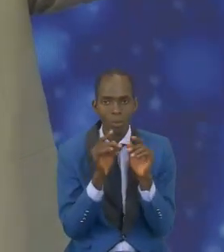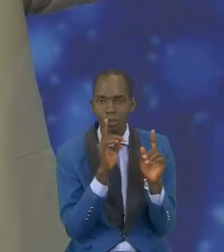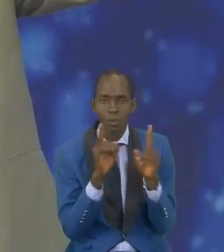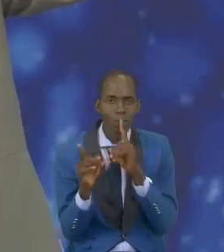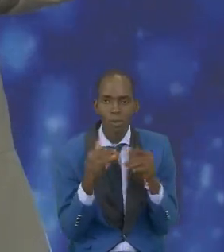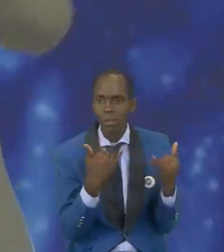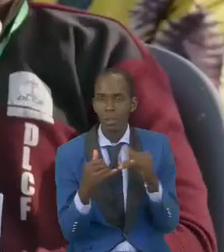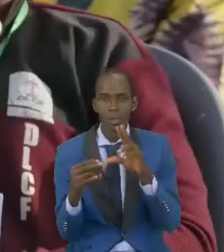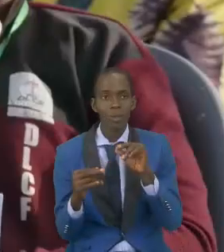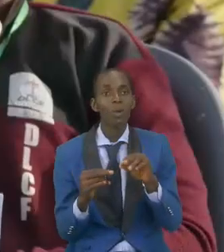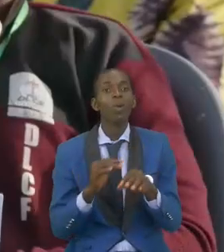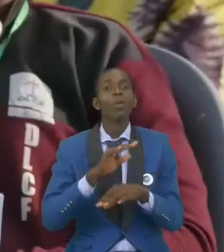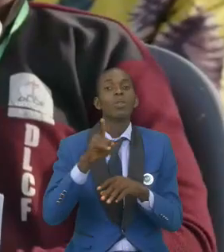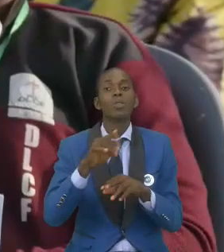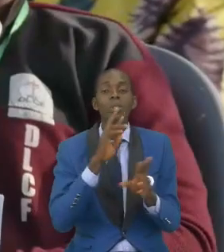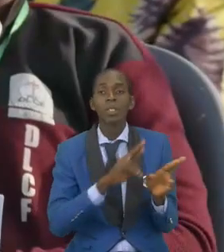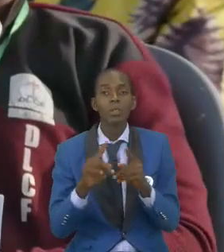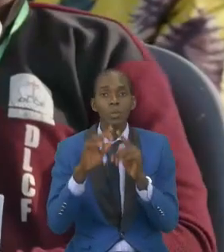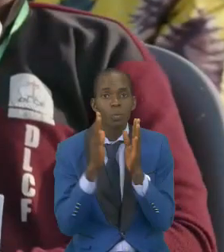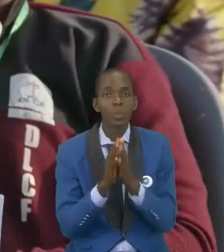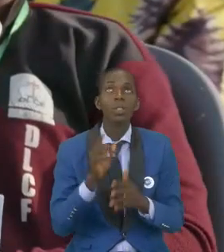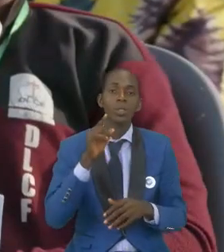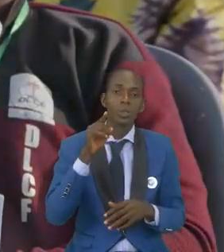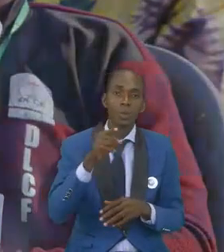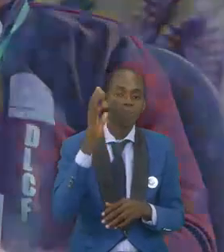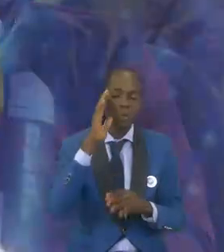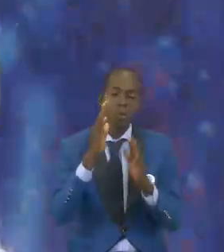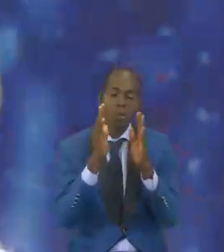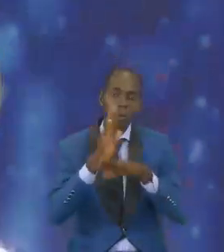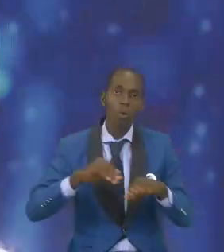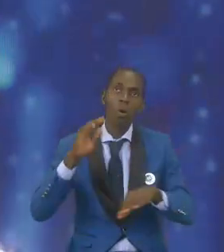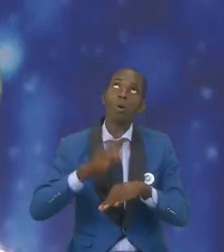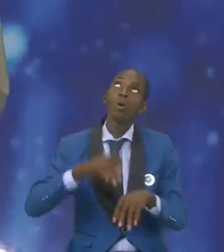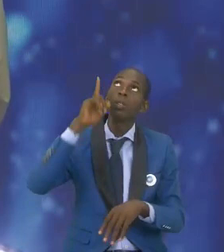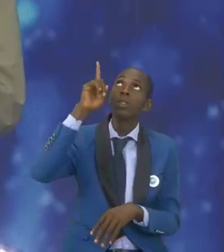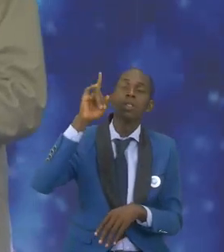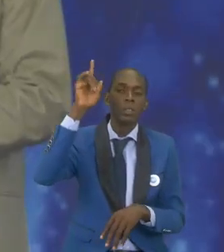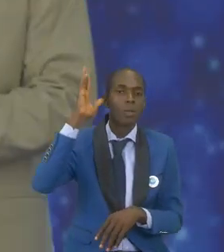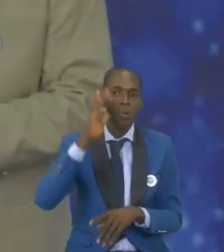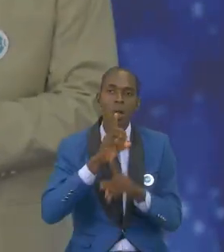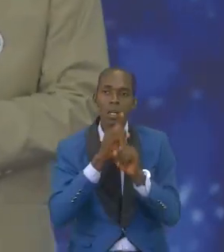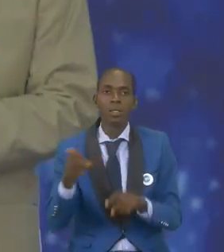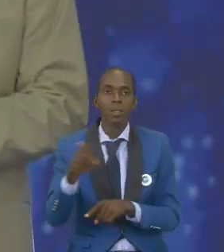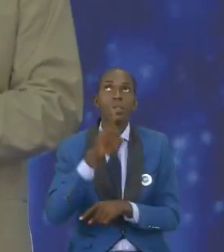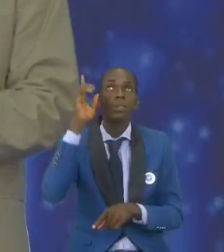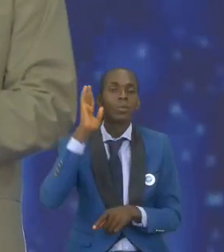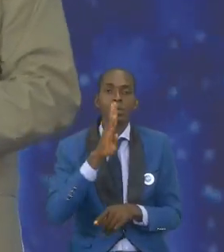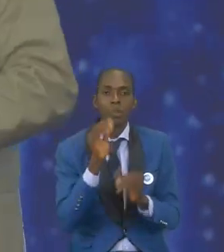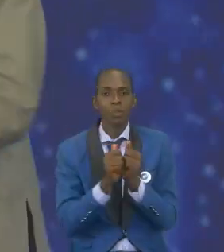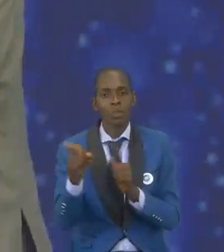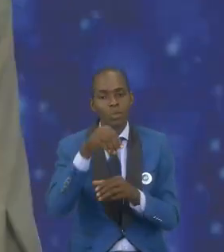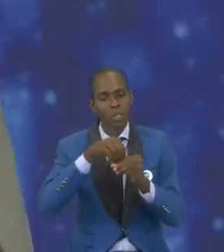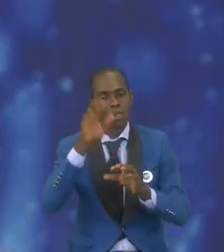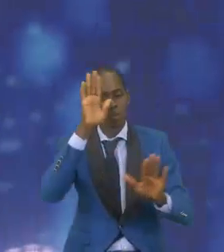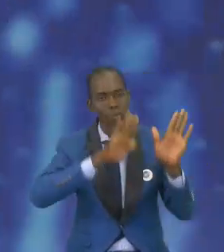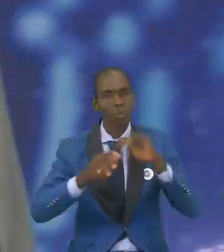be answered. Yes. He shall call upon me and I will answer him. I will be with him in trouble. When